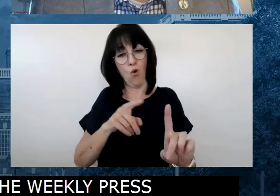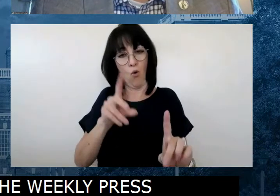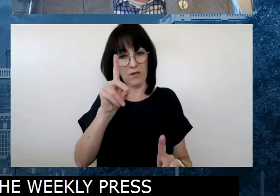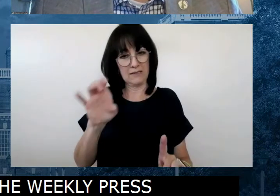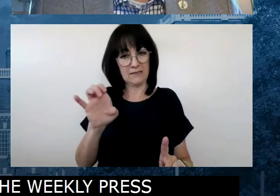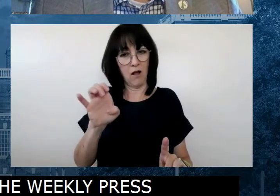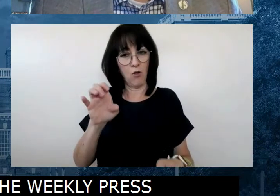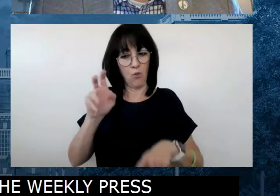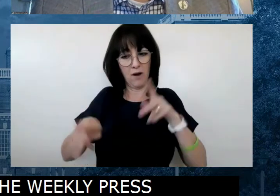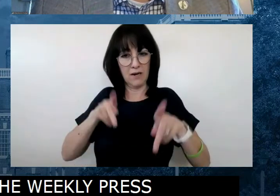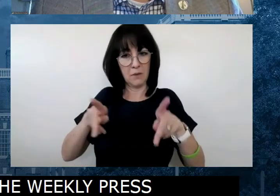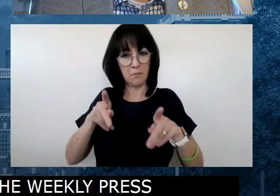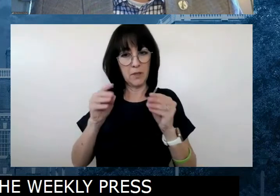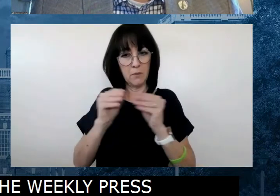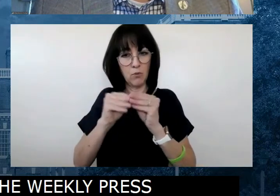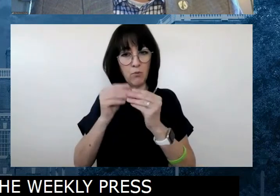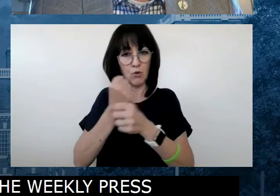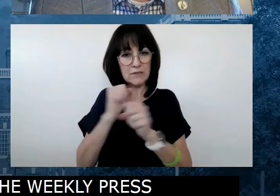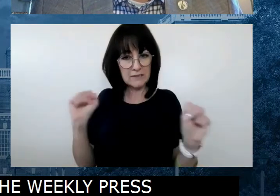and go to the